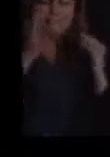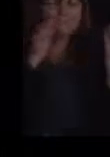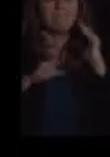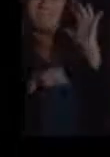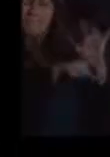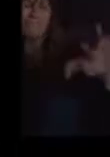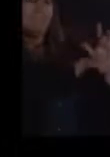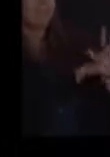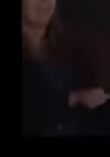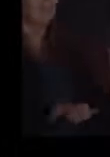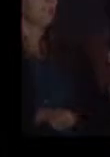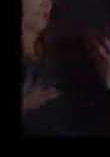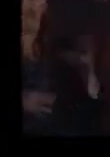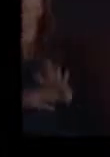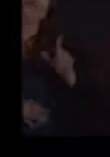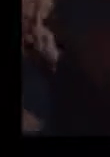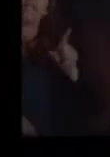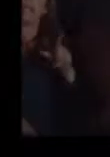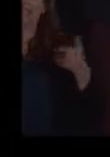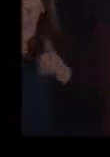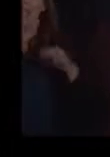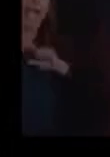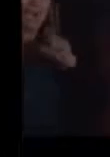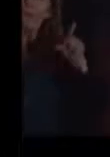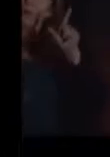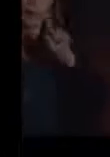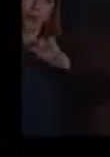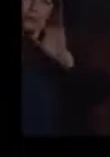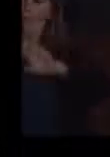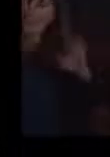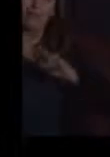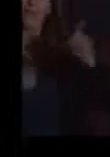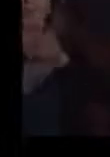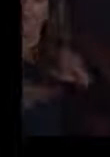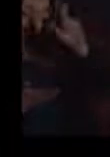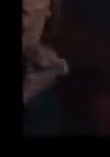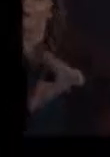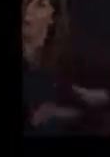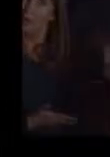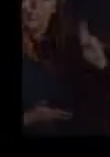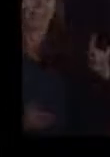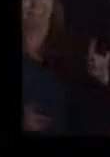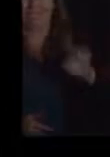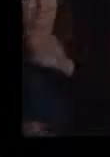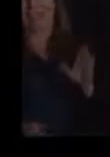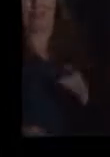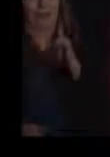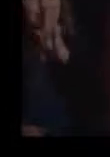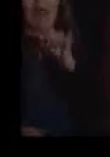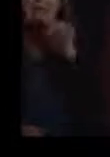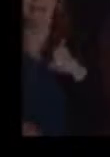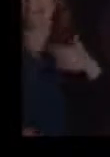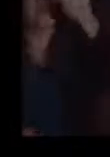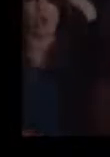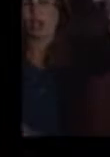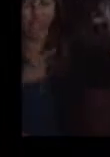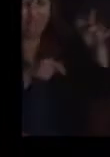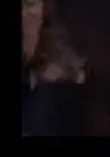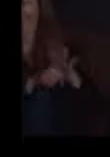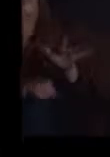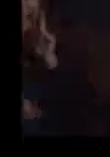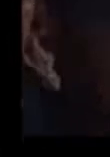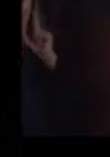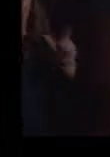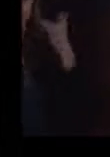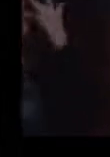since I can remember. I never went to university or college. I'm confused with what it is over here, but I'm not smart. I didn't go to the smart place,